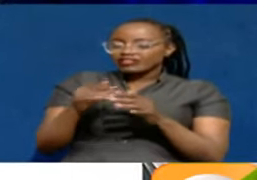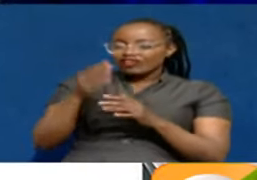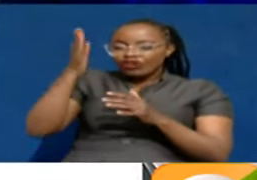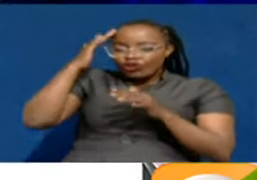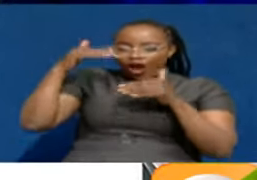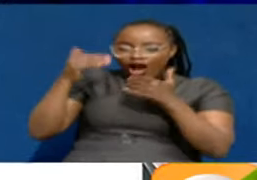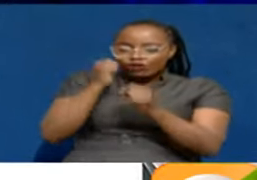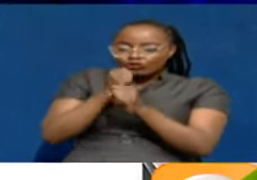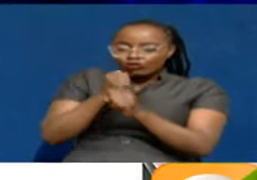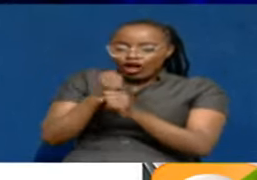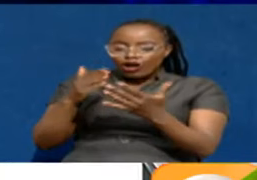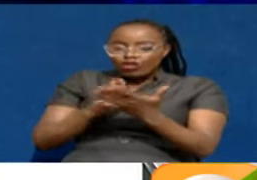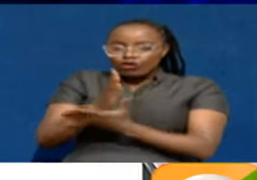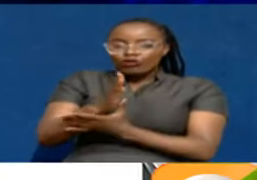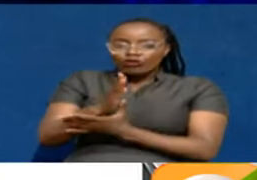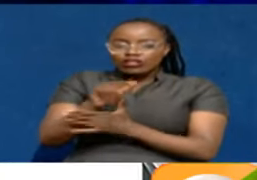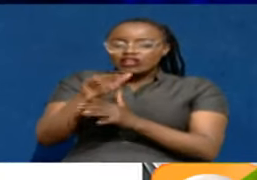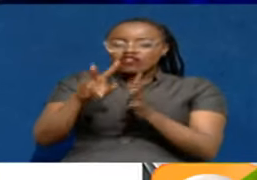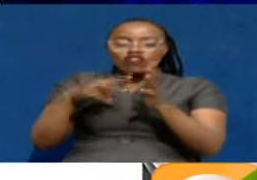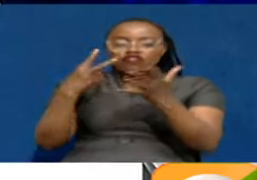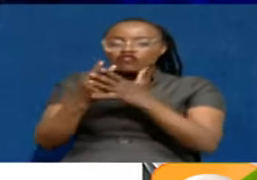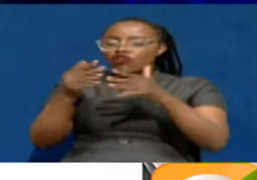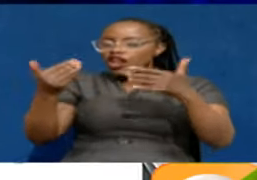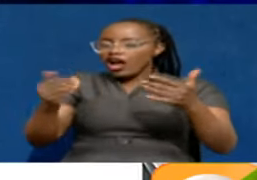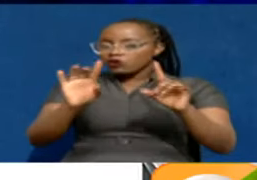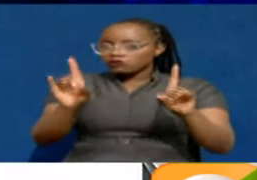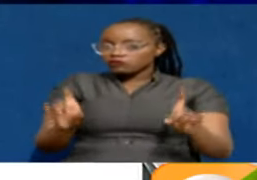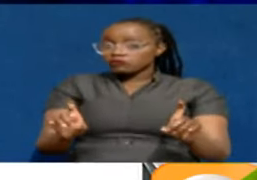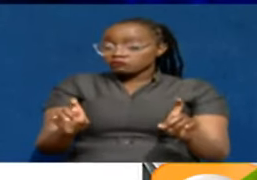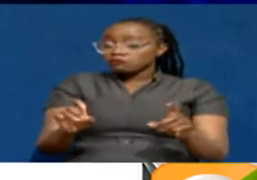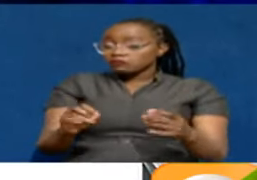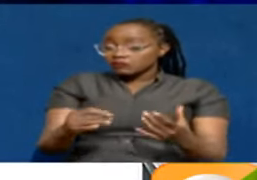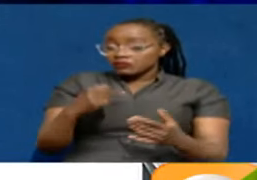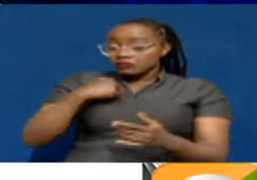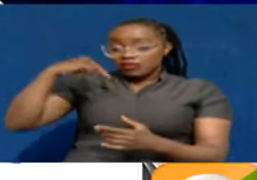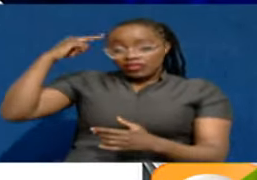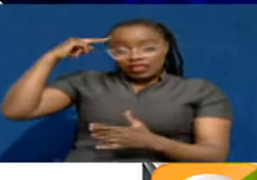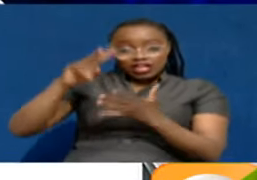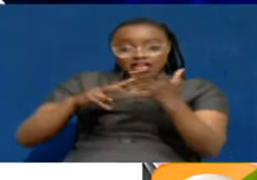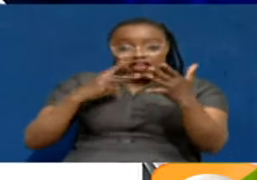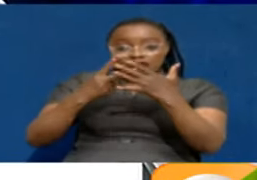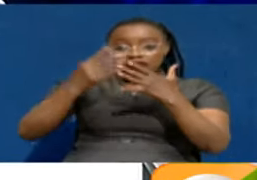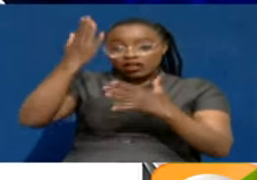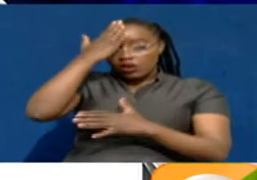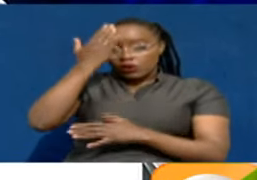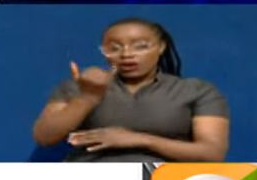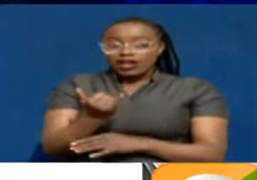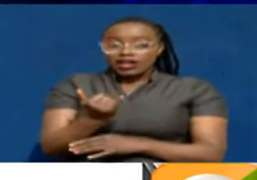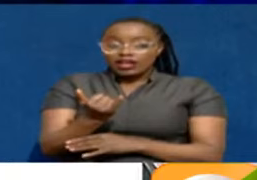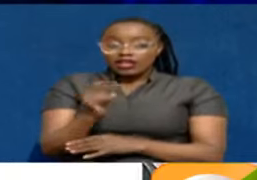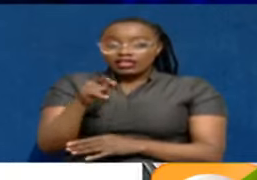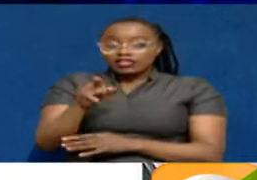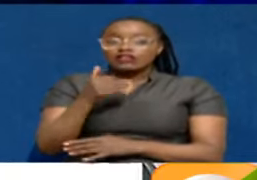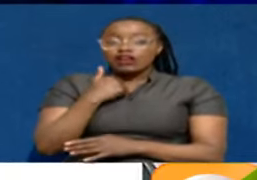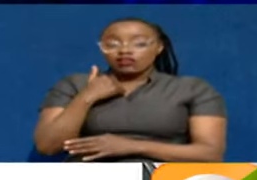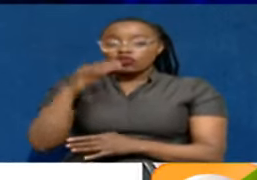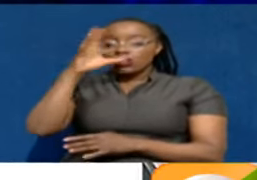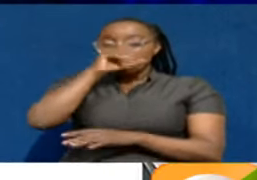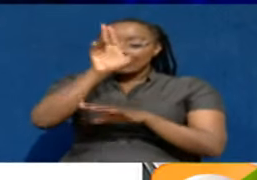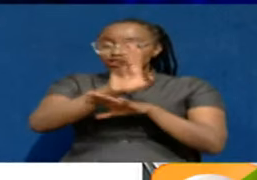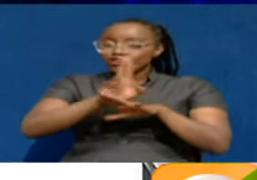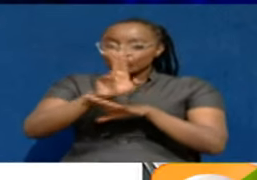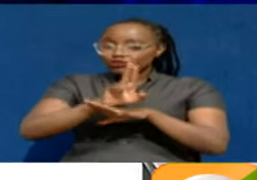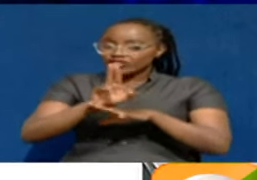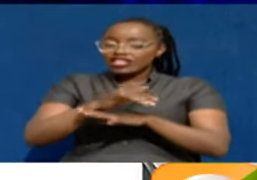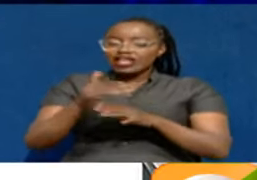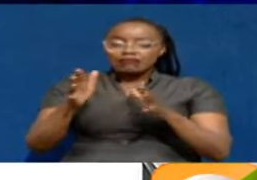Yeah. How did he fall? I think he fell because he was taken advantage of